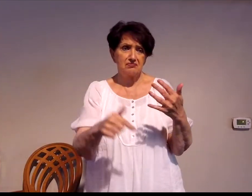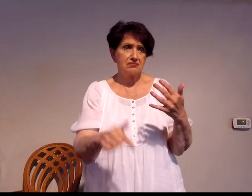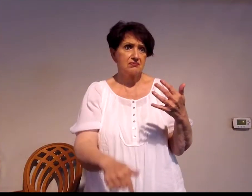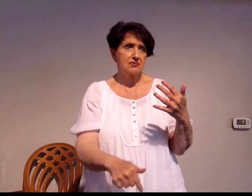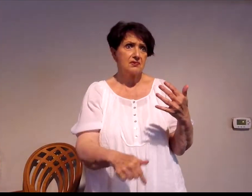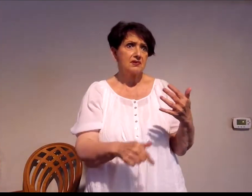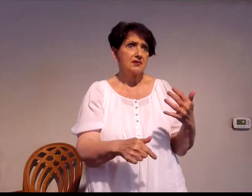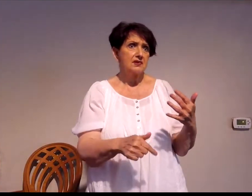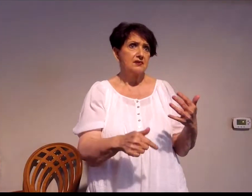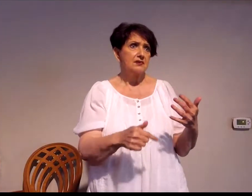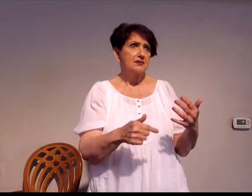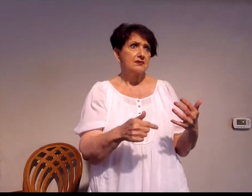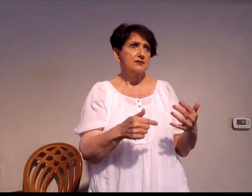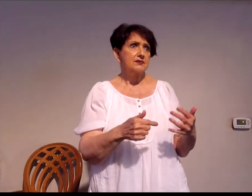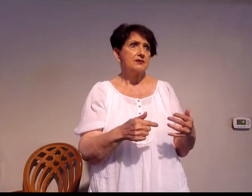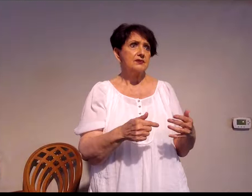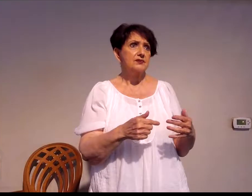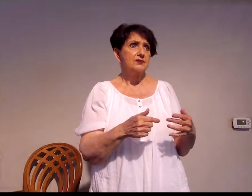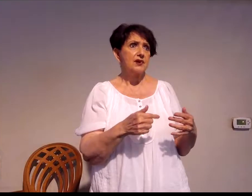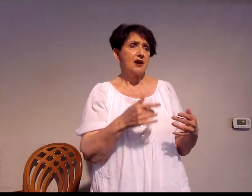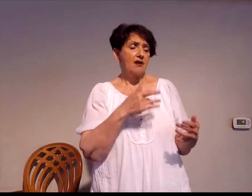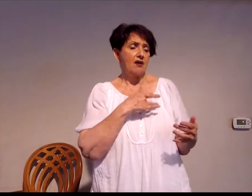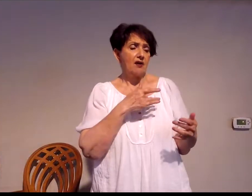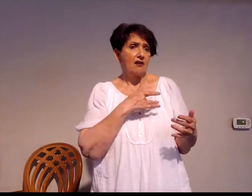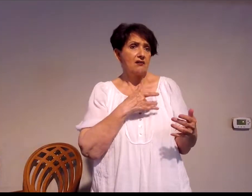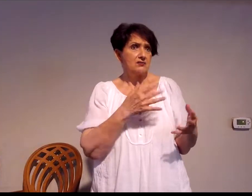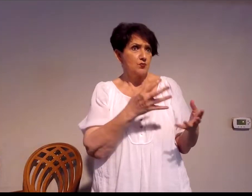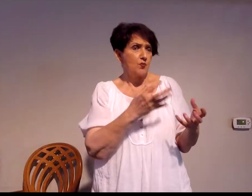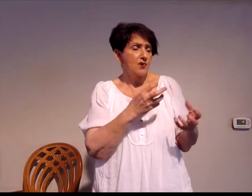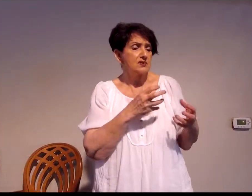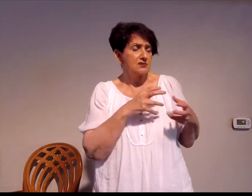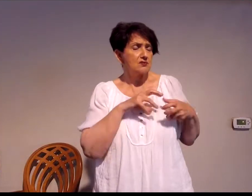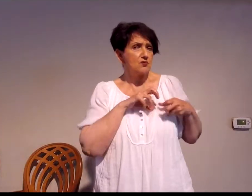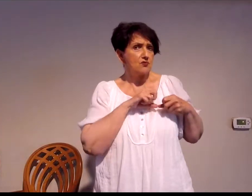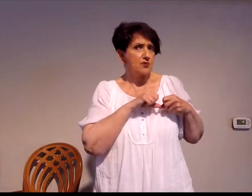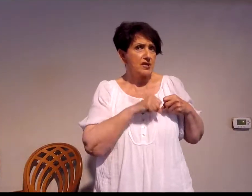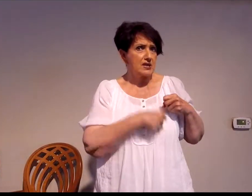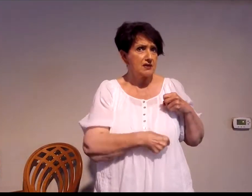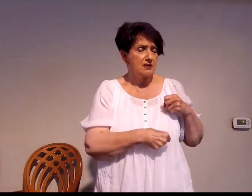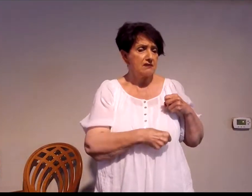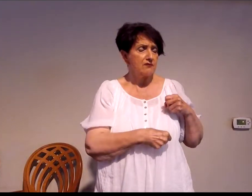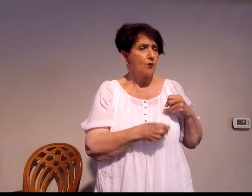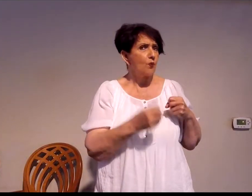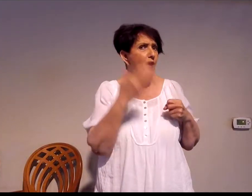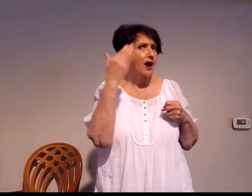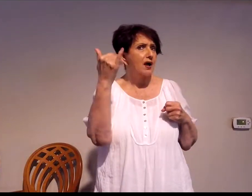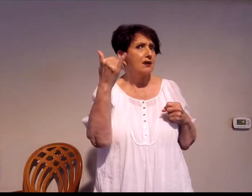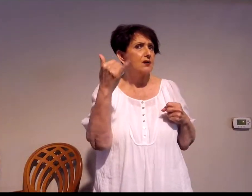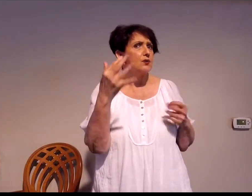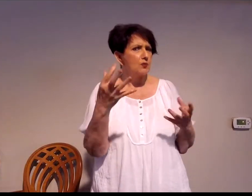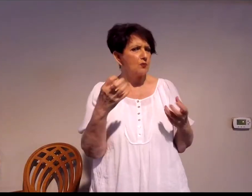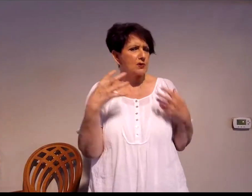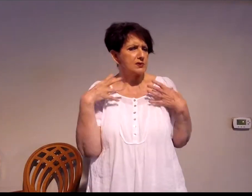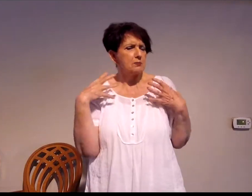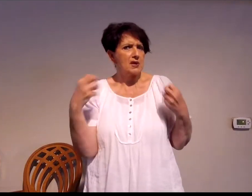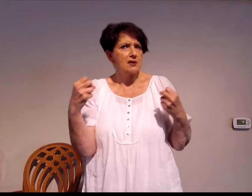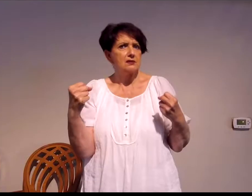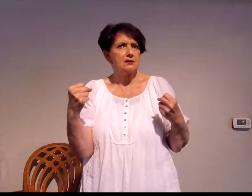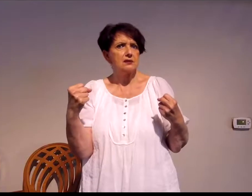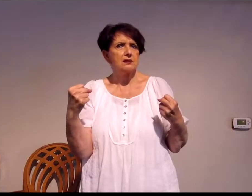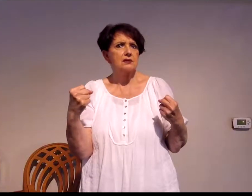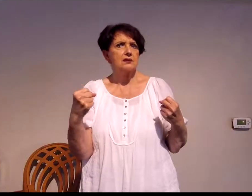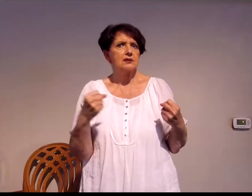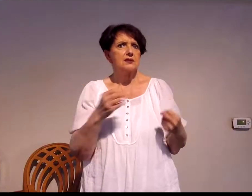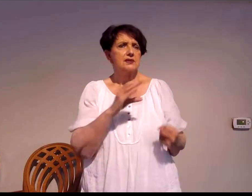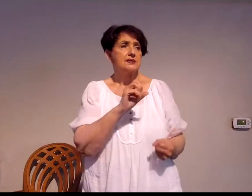hearts reach toward grief because the broken parts of us want to mend. C.S. Lewis says, "No